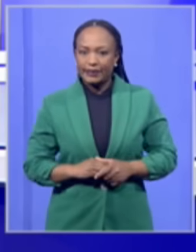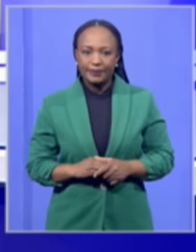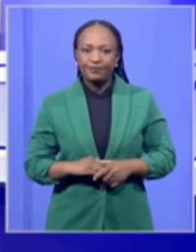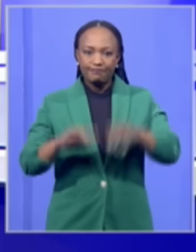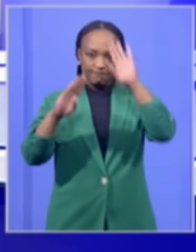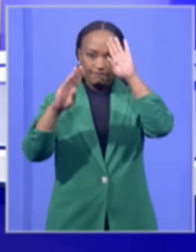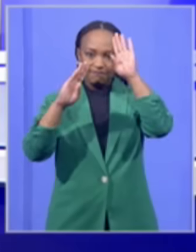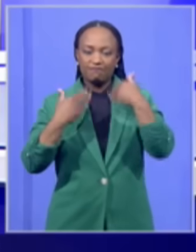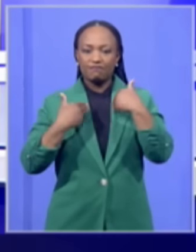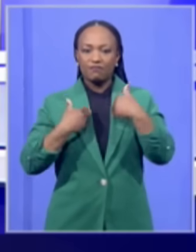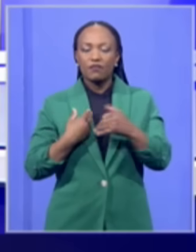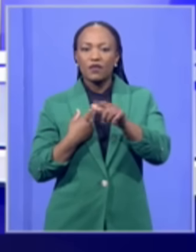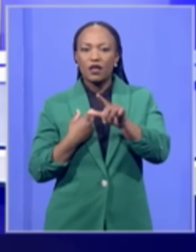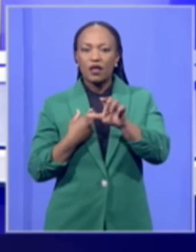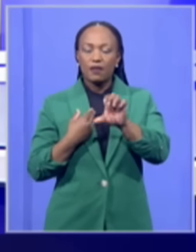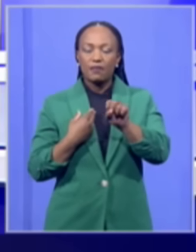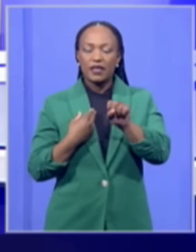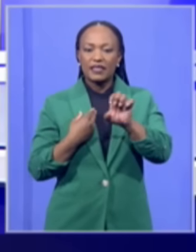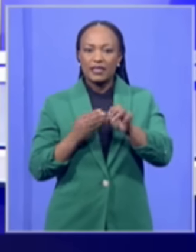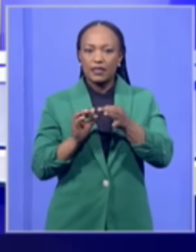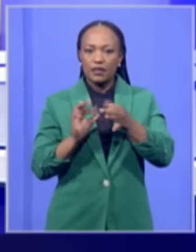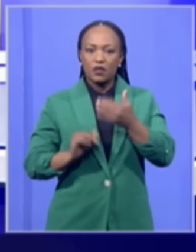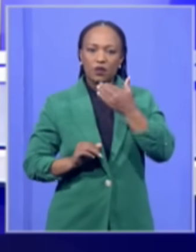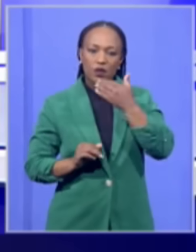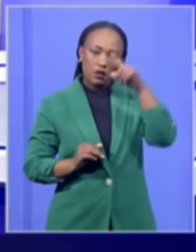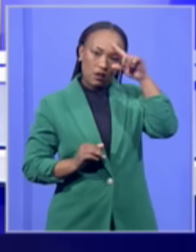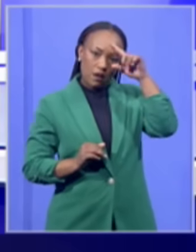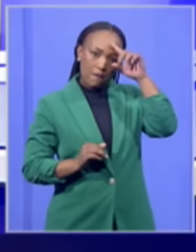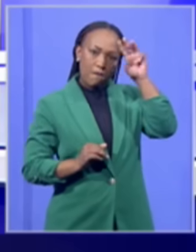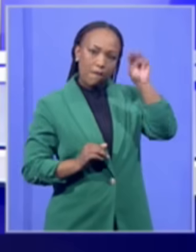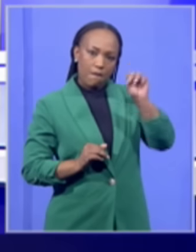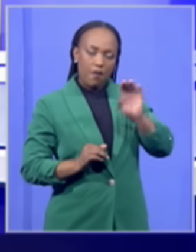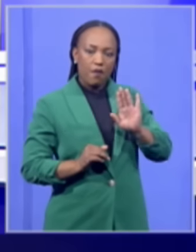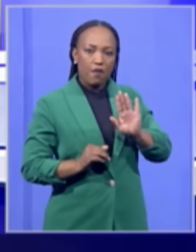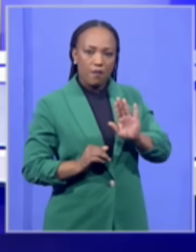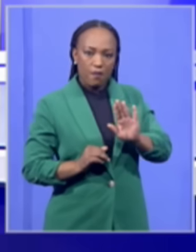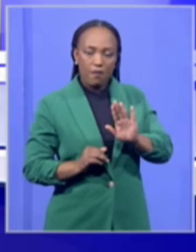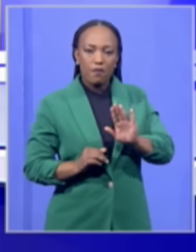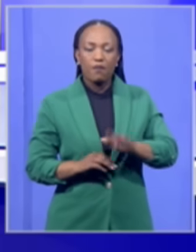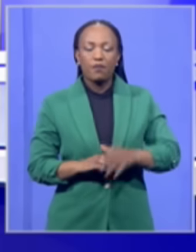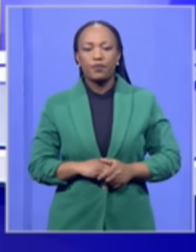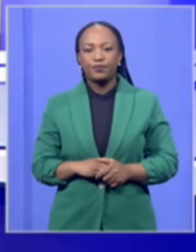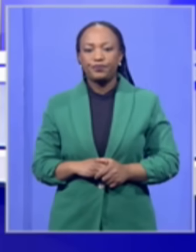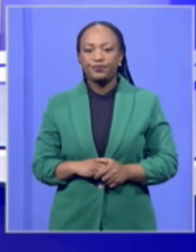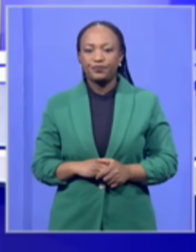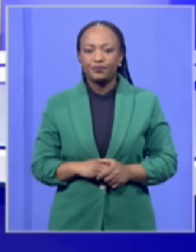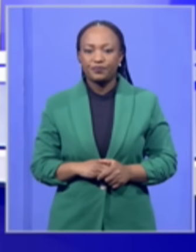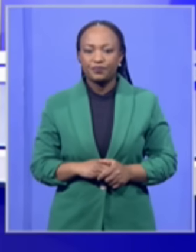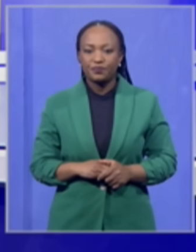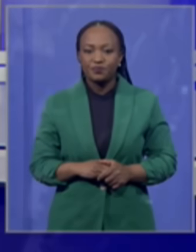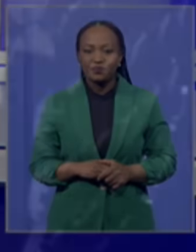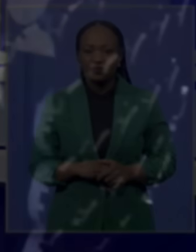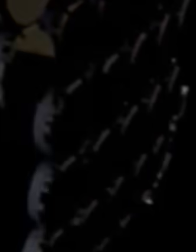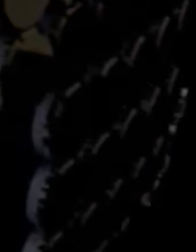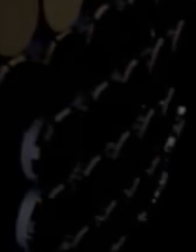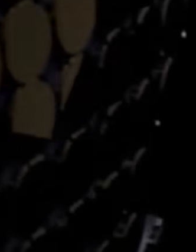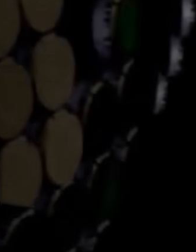Thobela ke lebeseng ka dimeng gomme ke tla thušana le mofetoledi wa polelo ya diatla letšatši le lehono Kgaetšedi Mphotene.